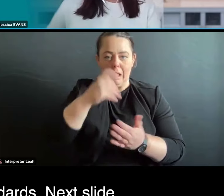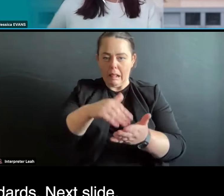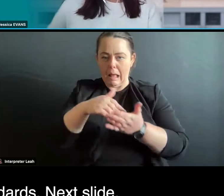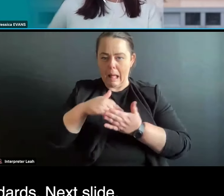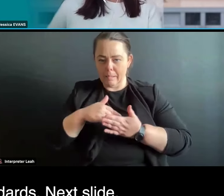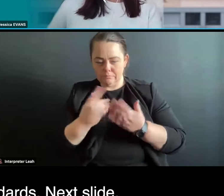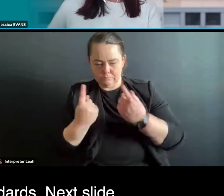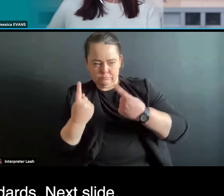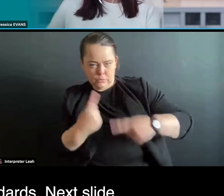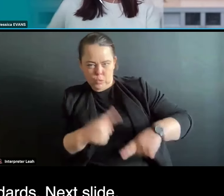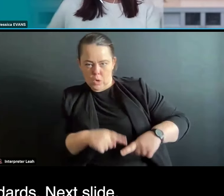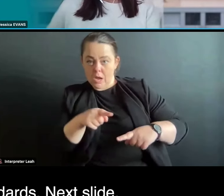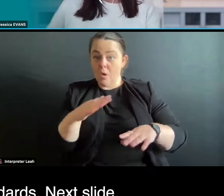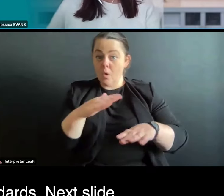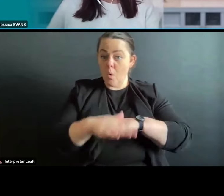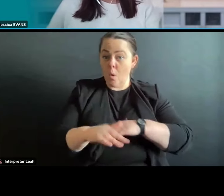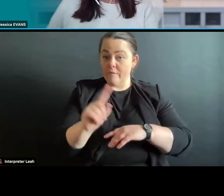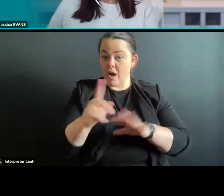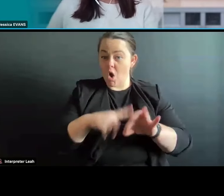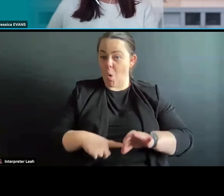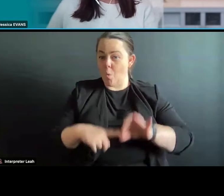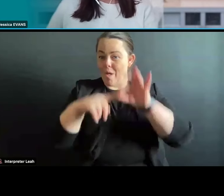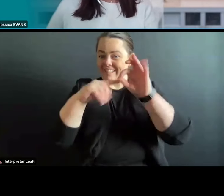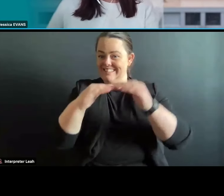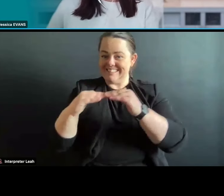quality standards. Next slide.